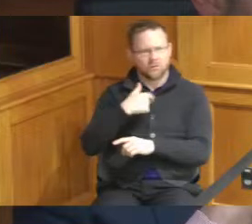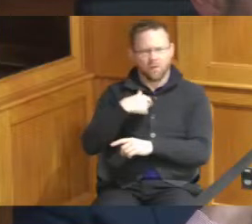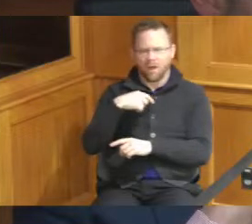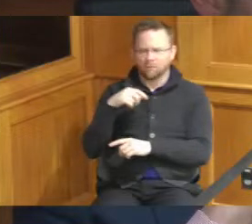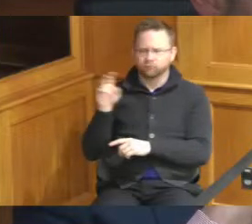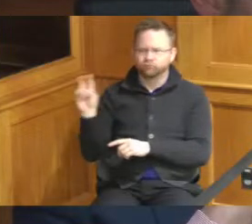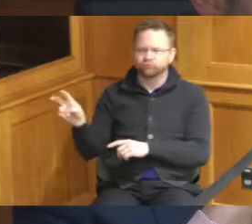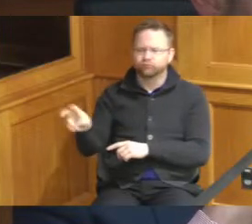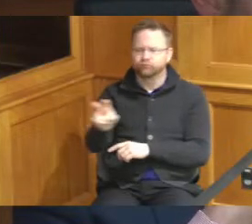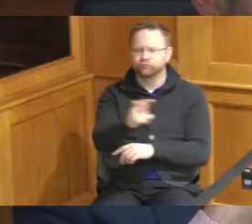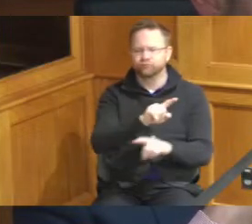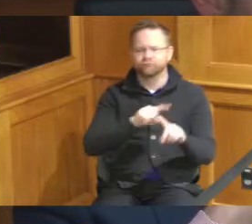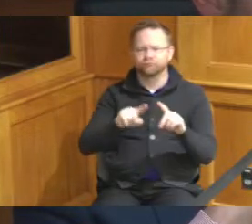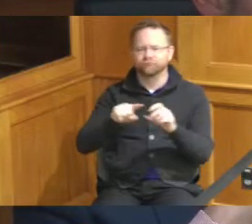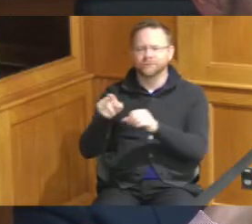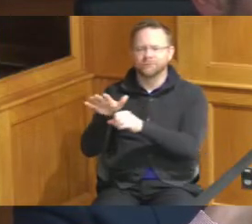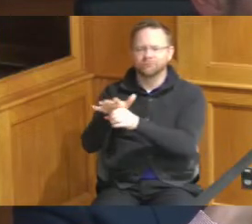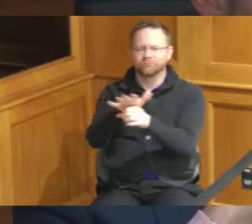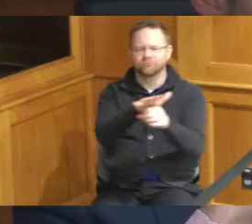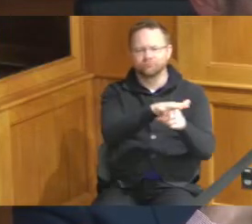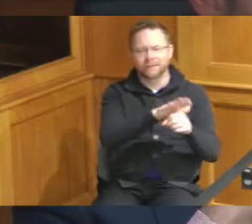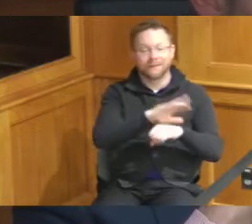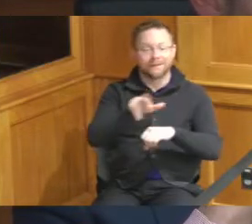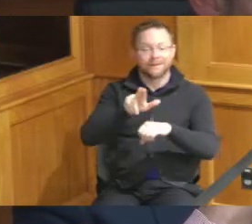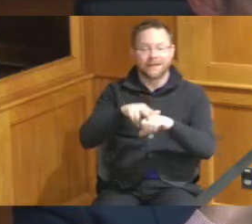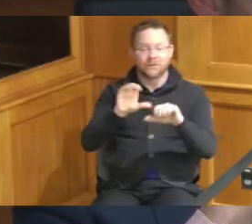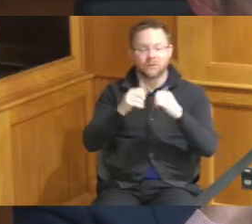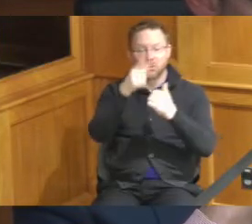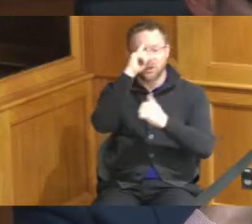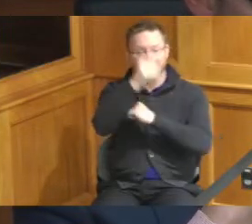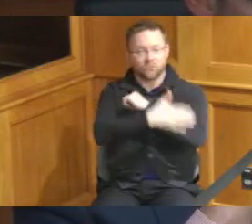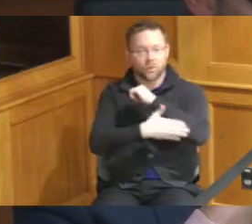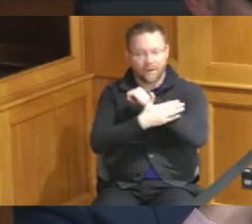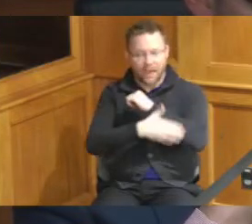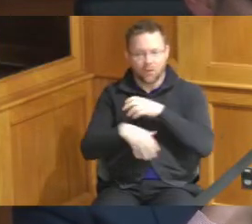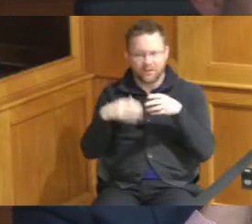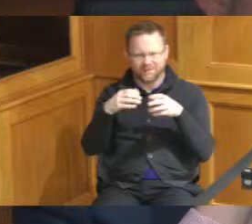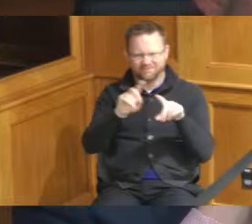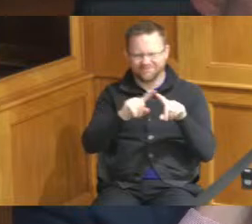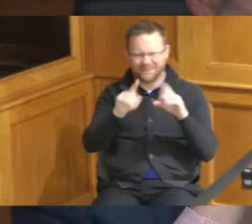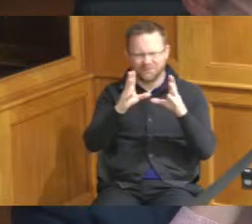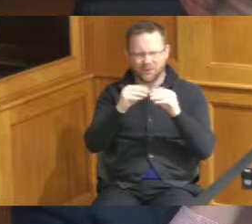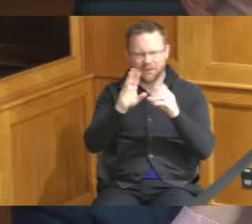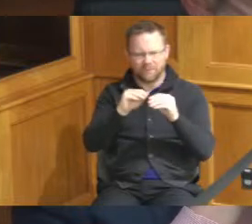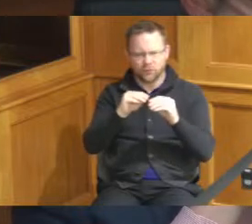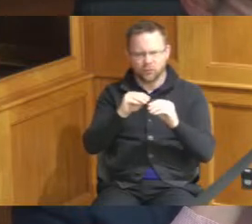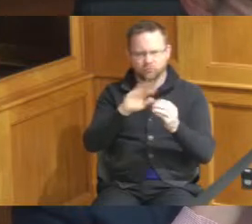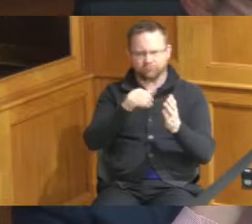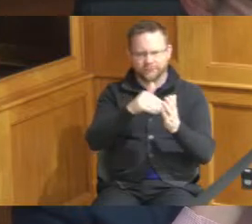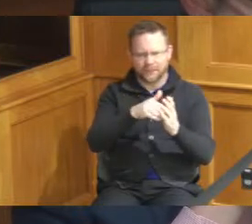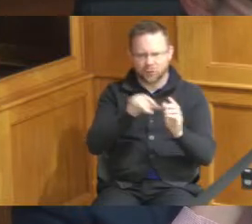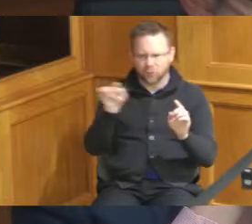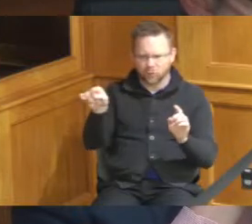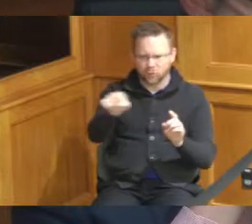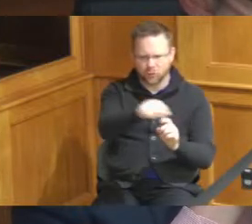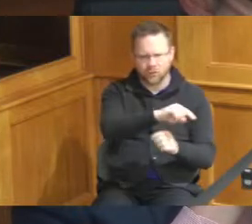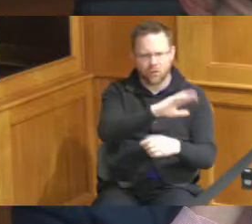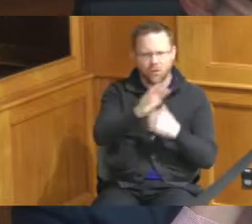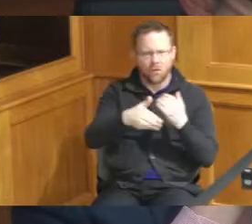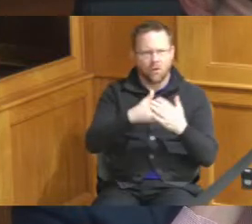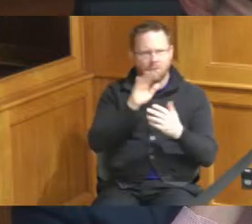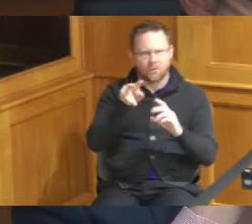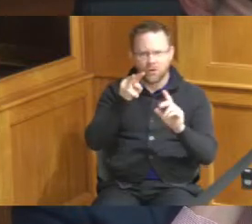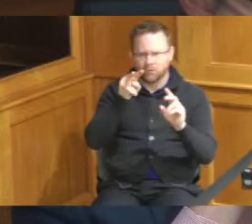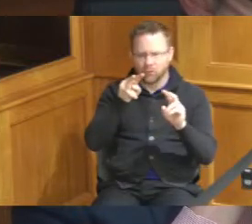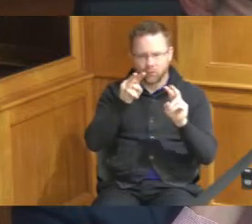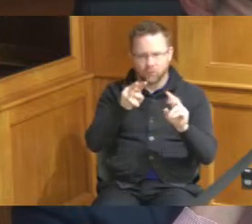couple different places, the National Association for Counties for one, and you look at these different convention facilities, they are all looking towards